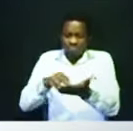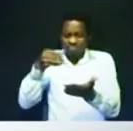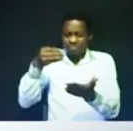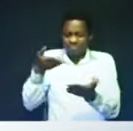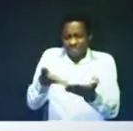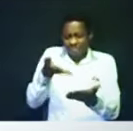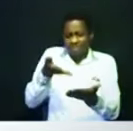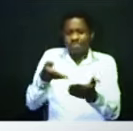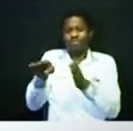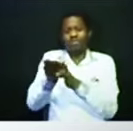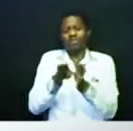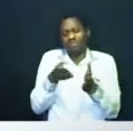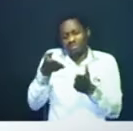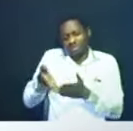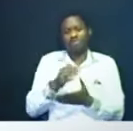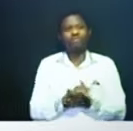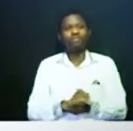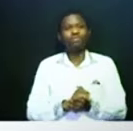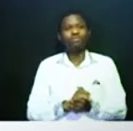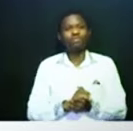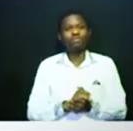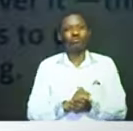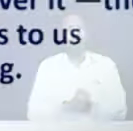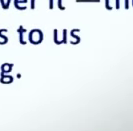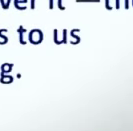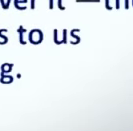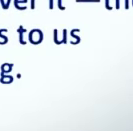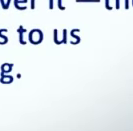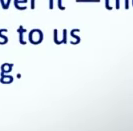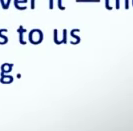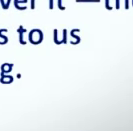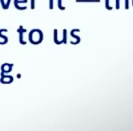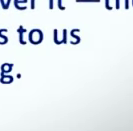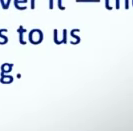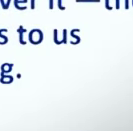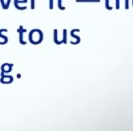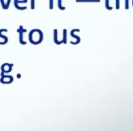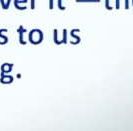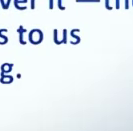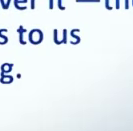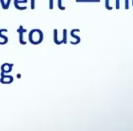It is ours to discover it.